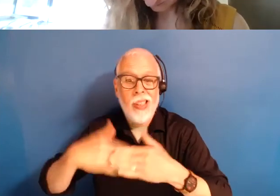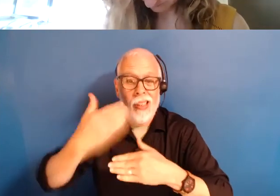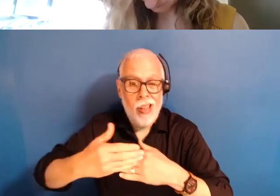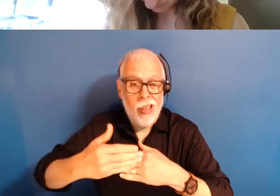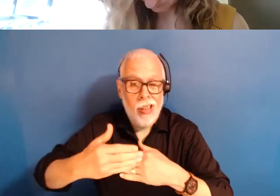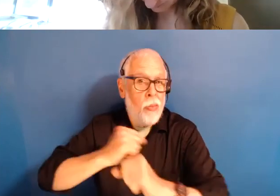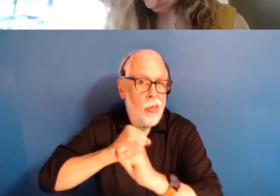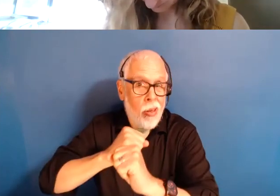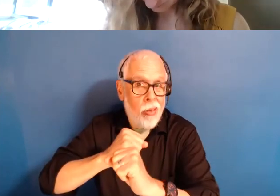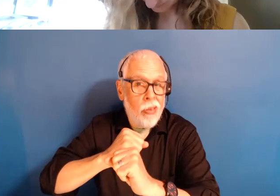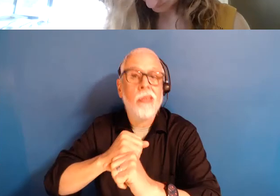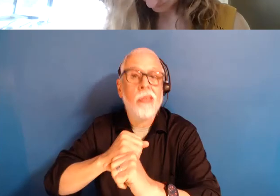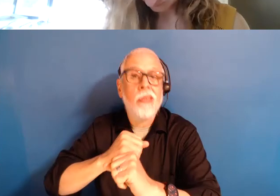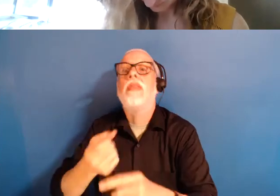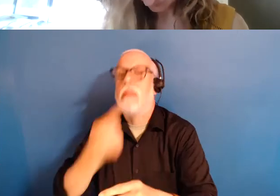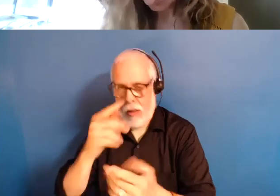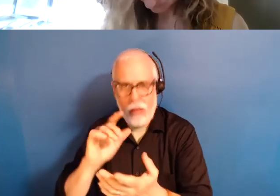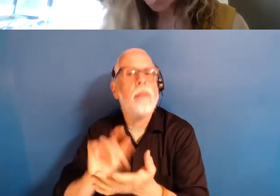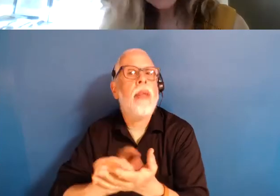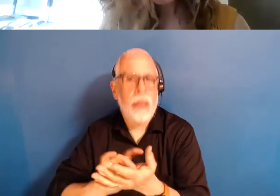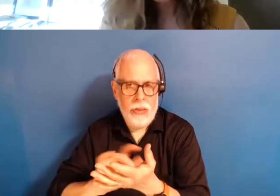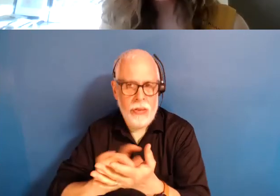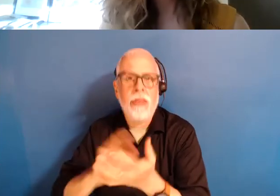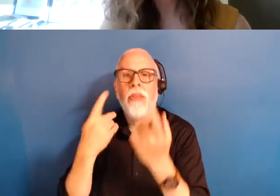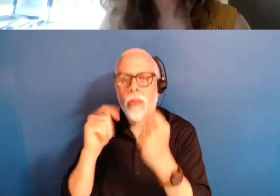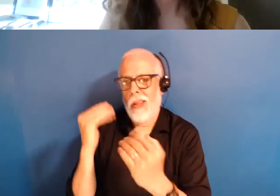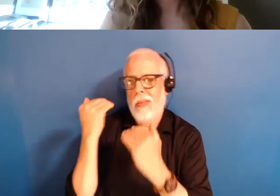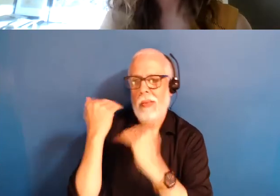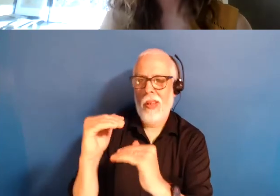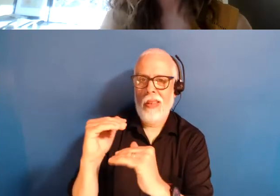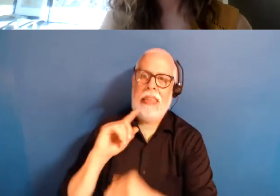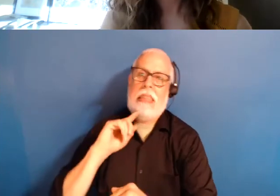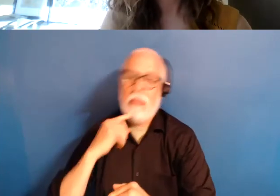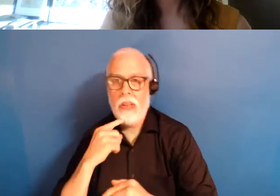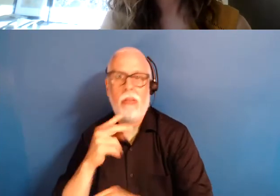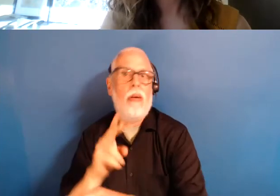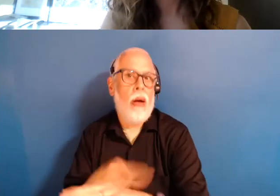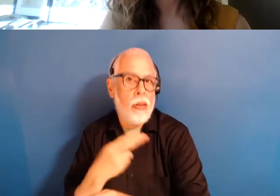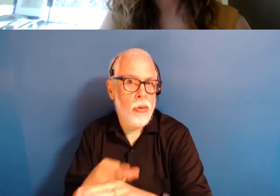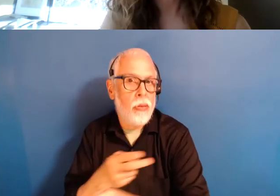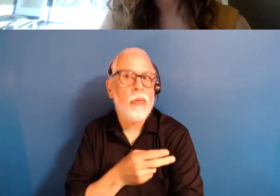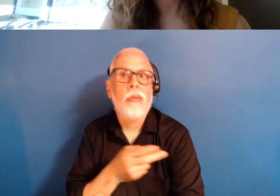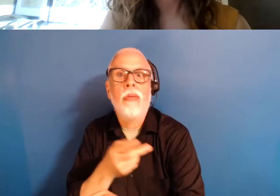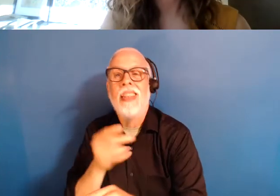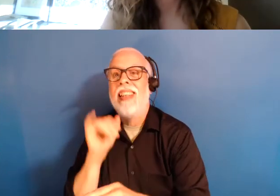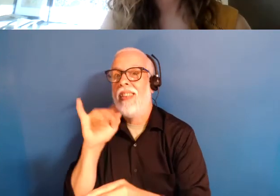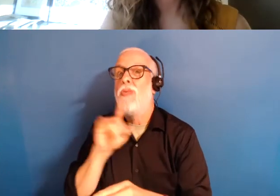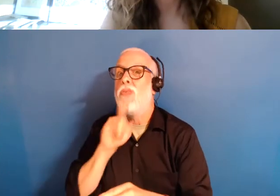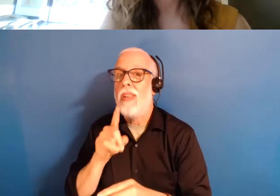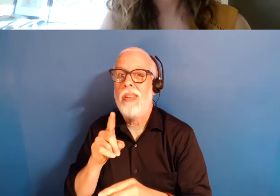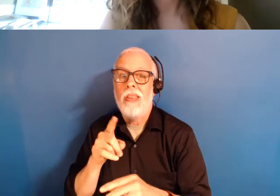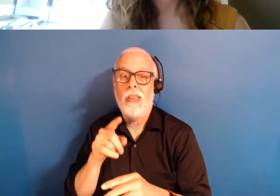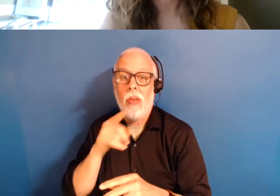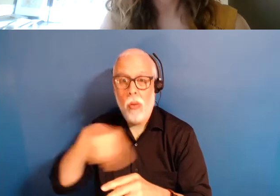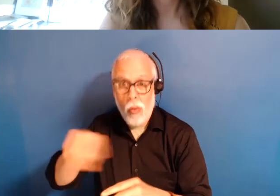of protection is going to be taking those medications to try to prevent that severe illness or hospitalization. So if anything, I would say these